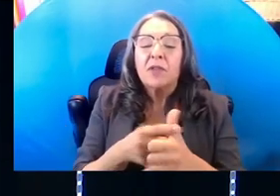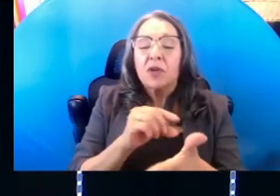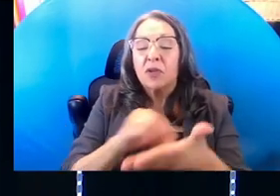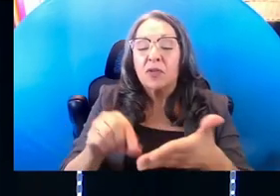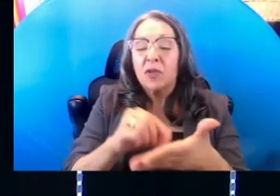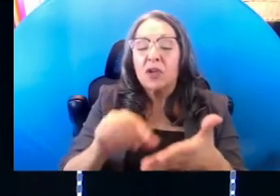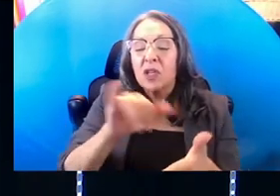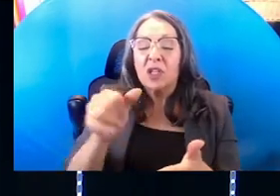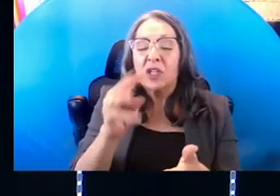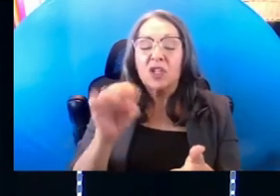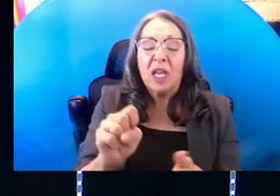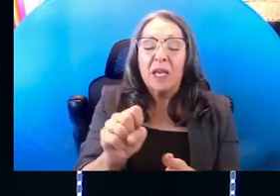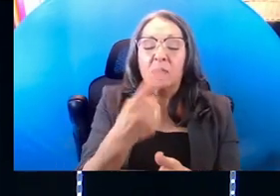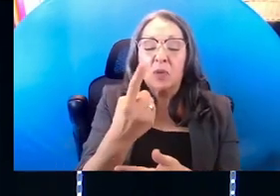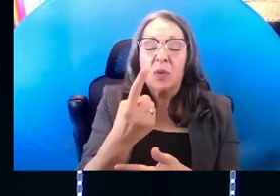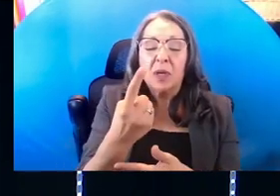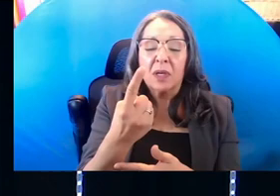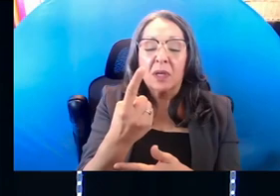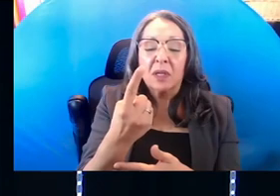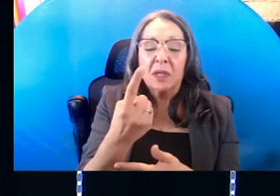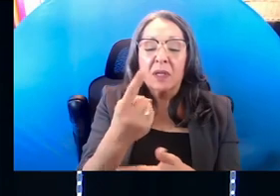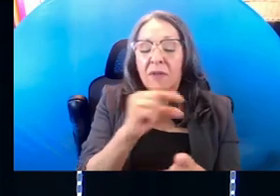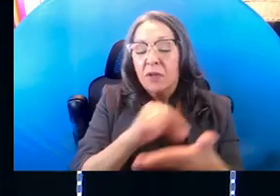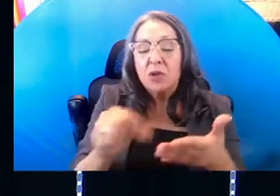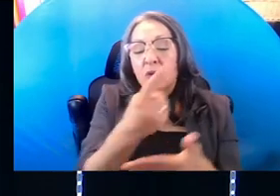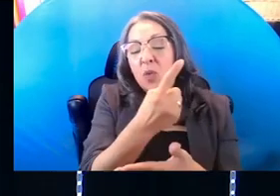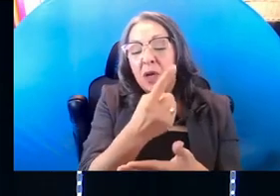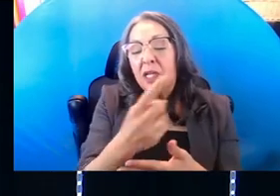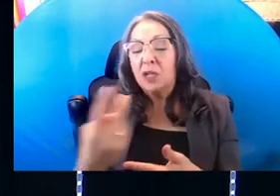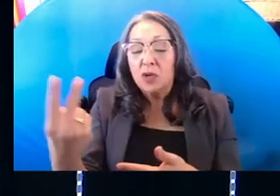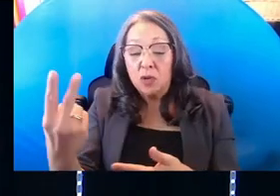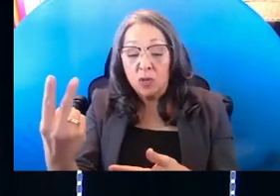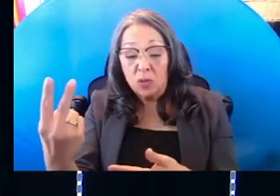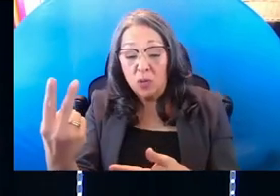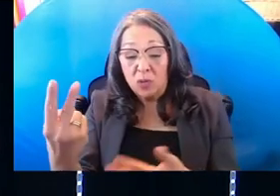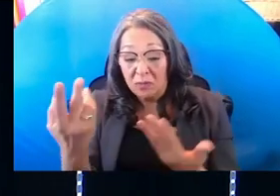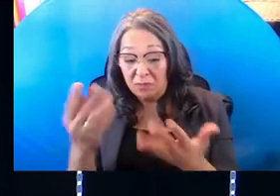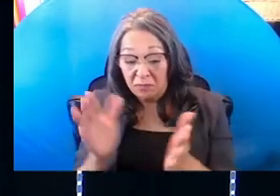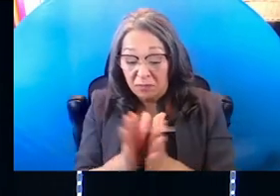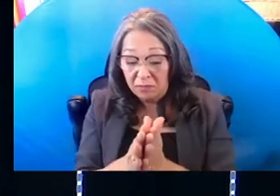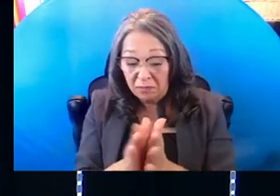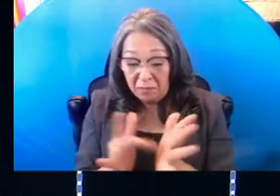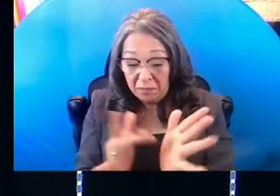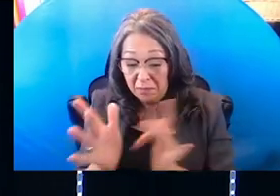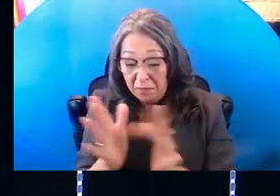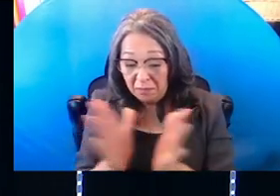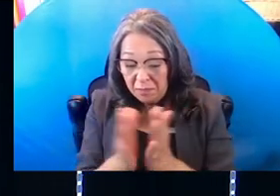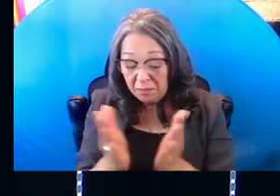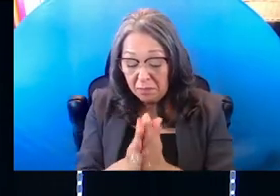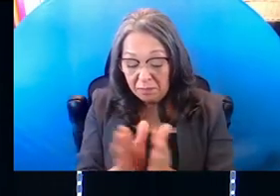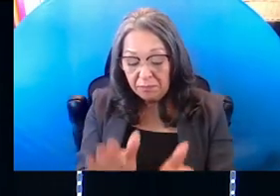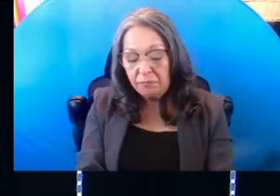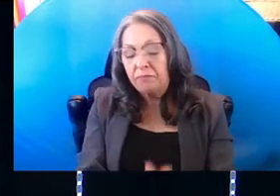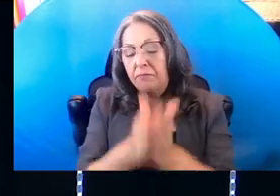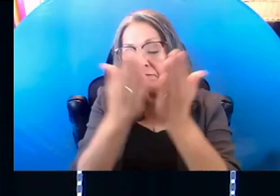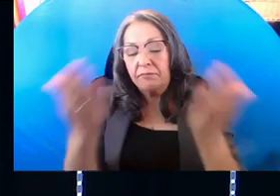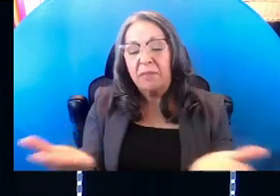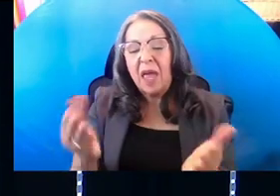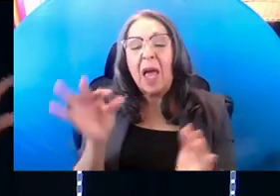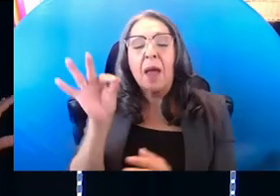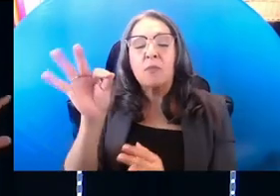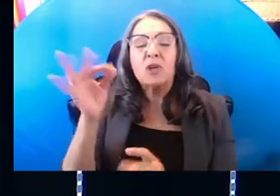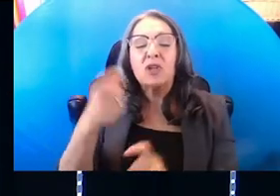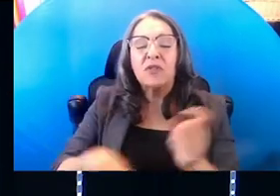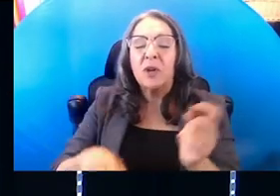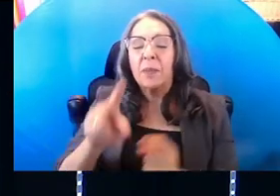James 1, verses 1 and 2, if you've got your Bibles. I am going to preach out of the NIV today, so but this is all